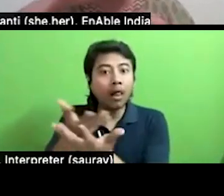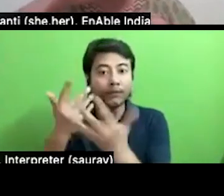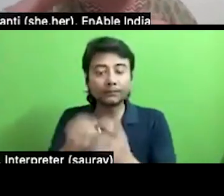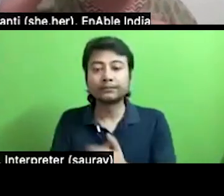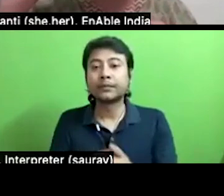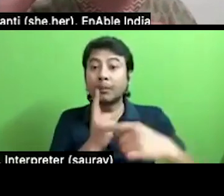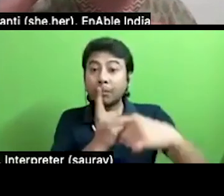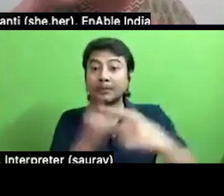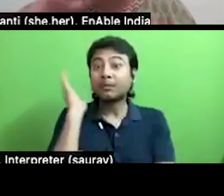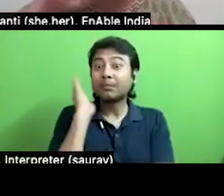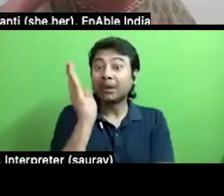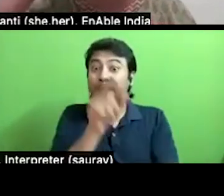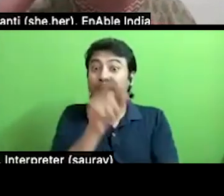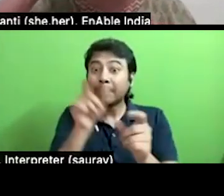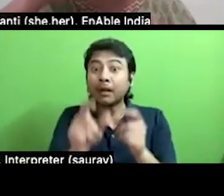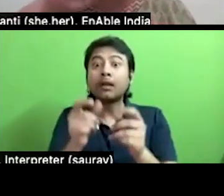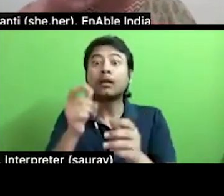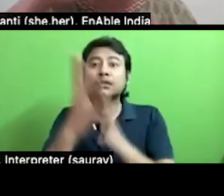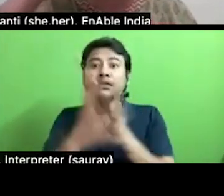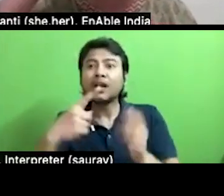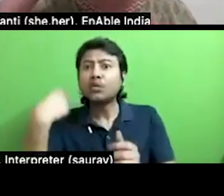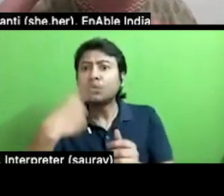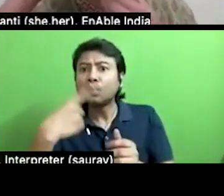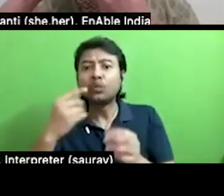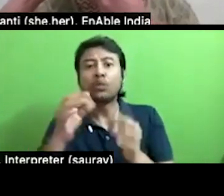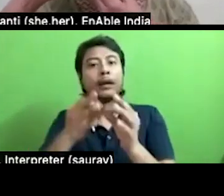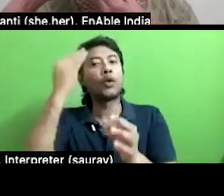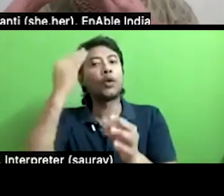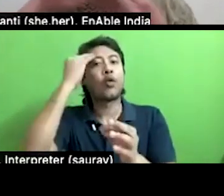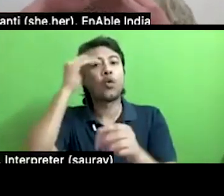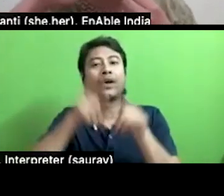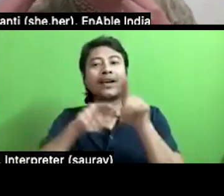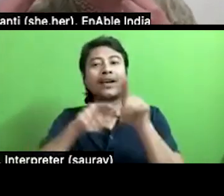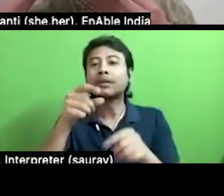sign name is S with a smile, which I put near my,